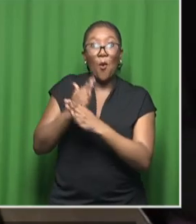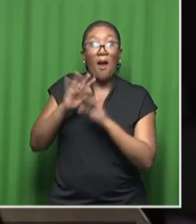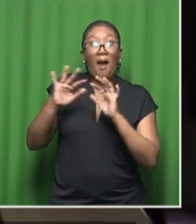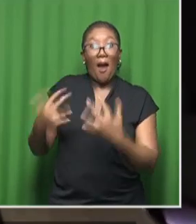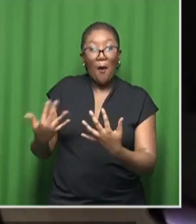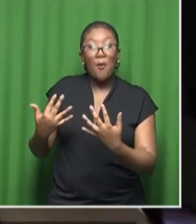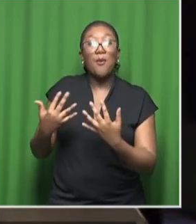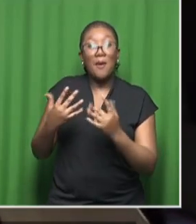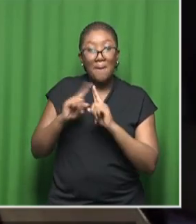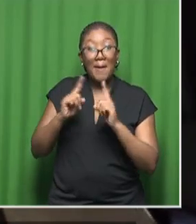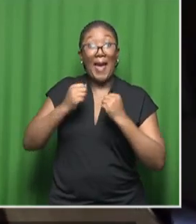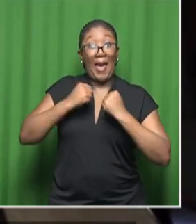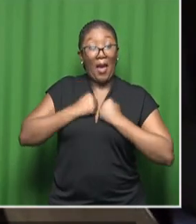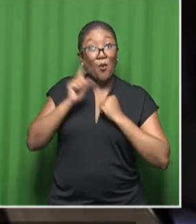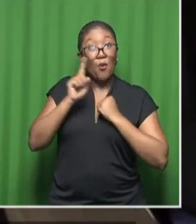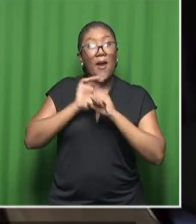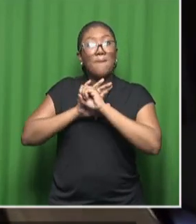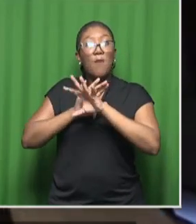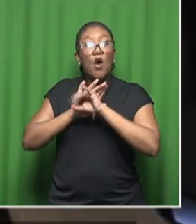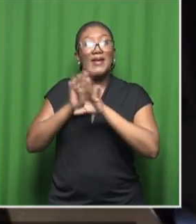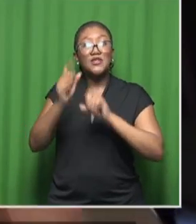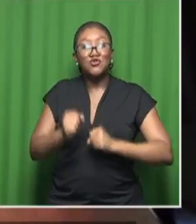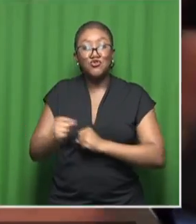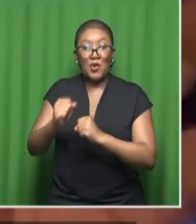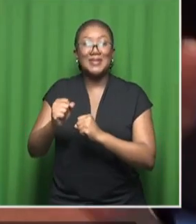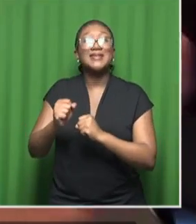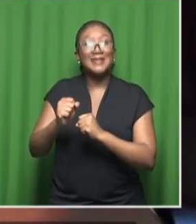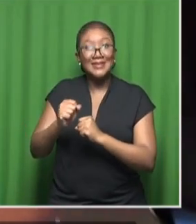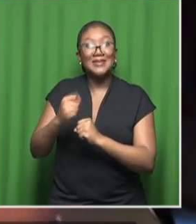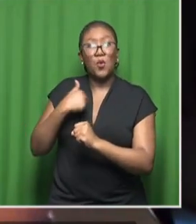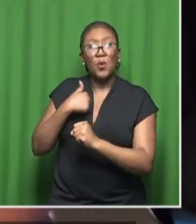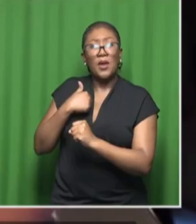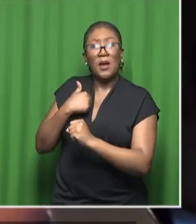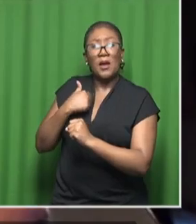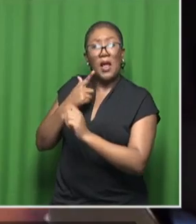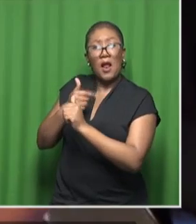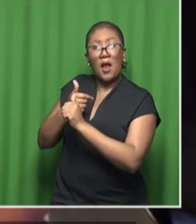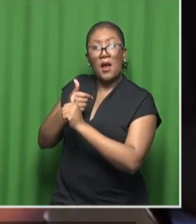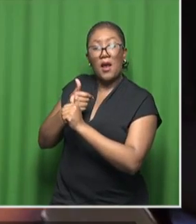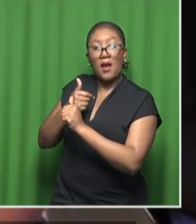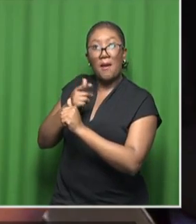terms of our marketing strategy, we tend to lean more towards